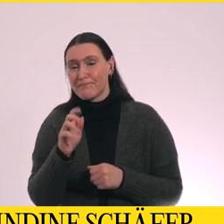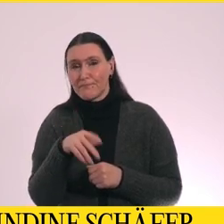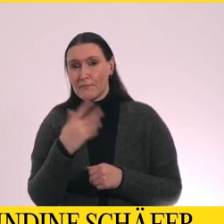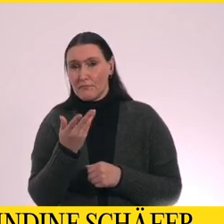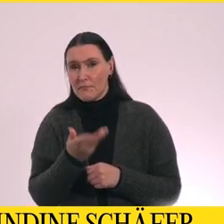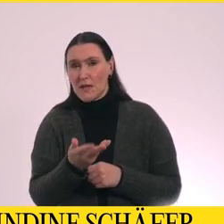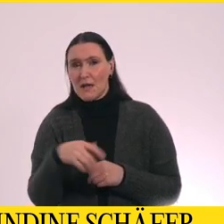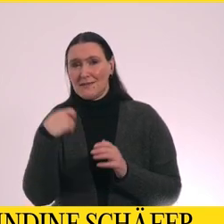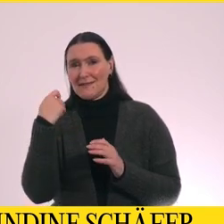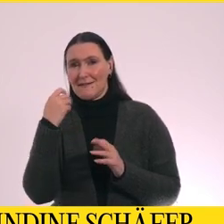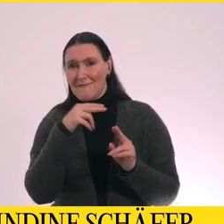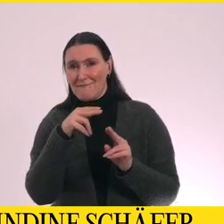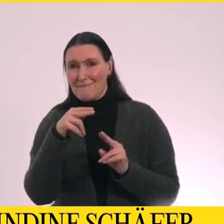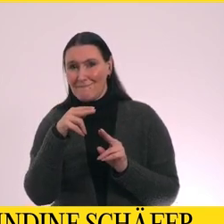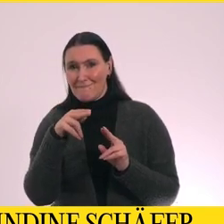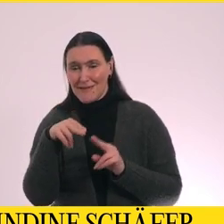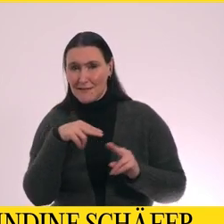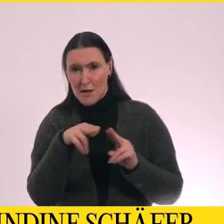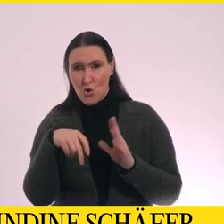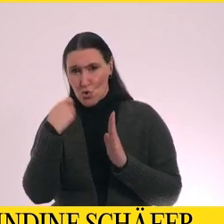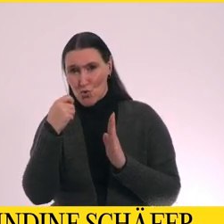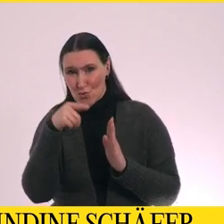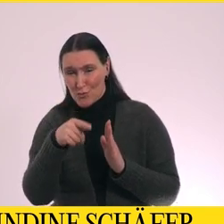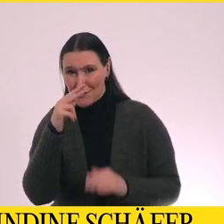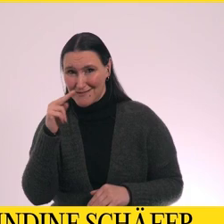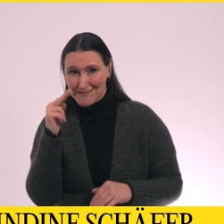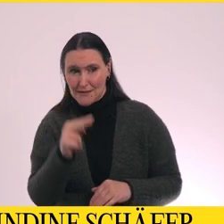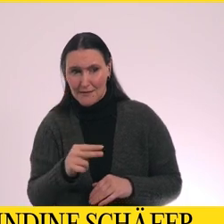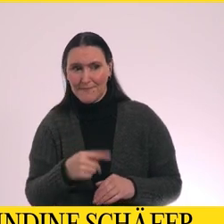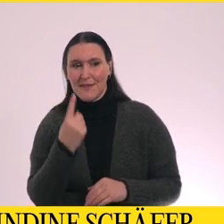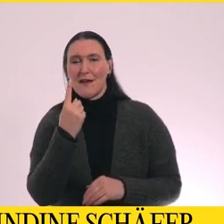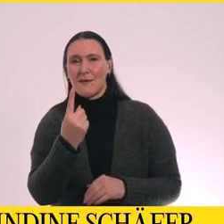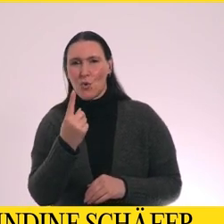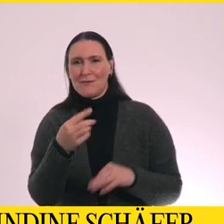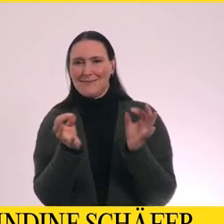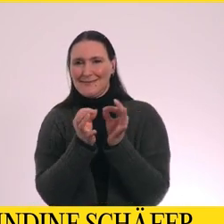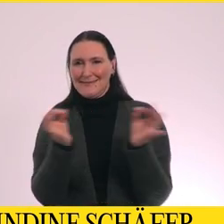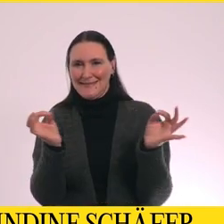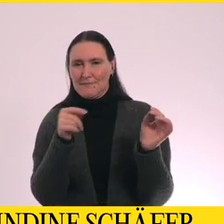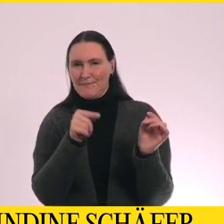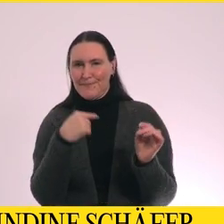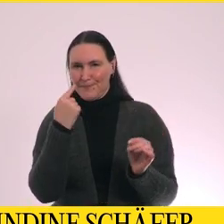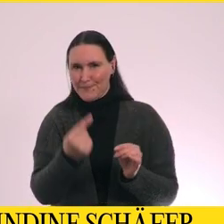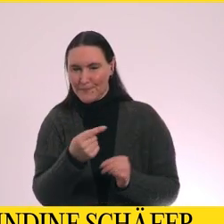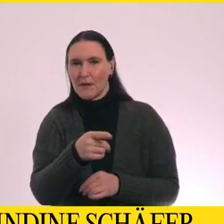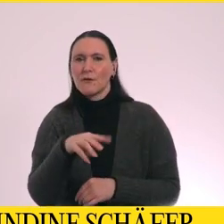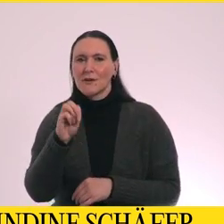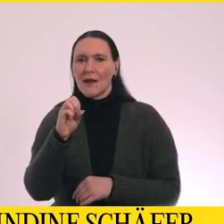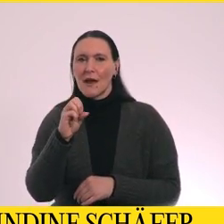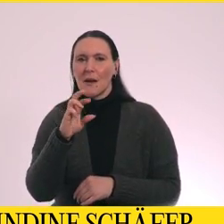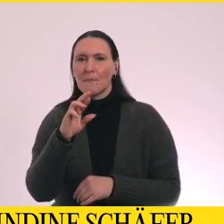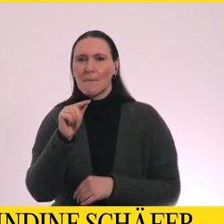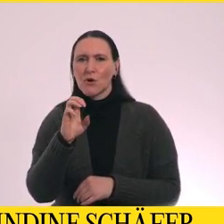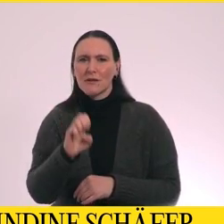one sentence of Morten that is make life as impossible as they can,